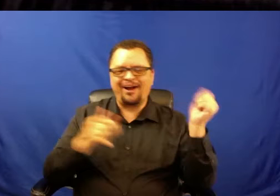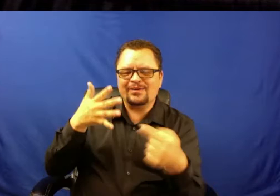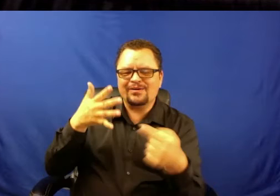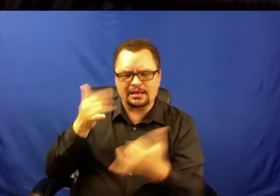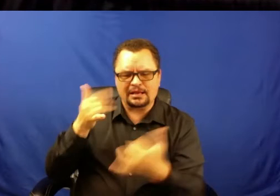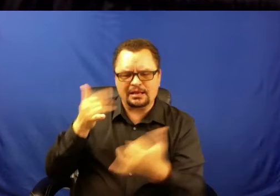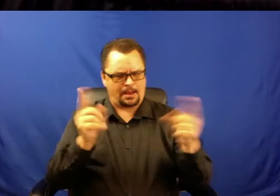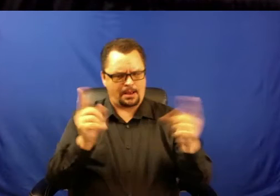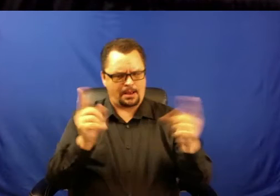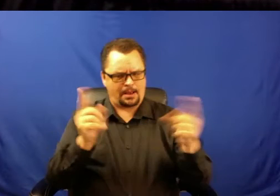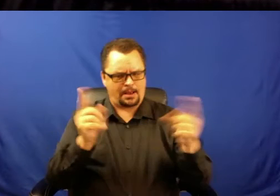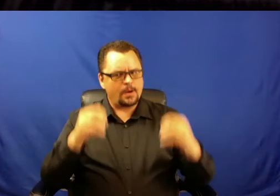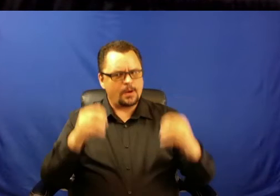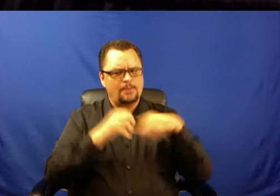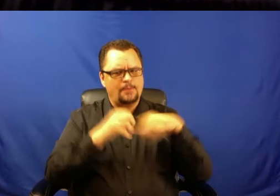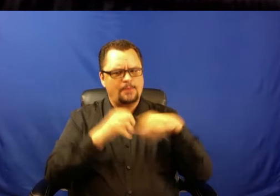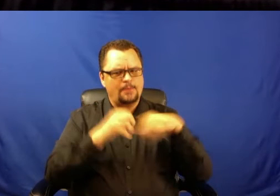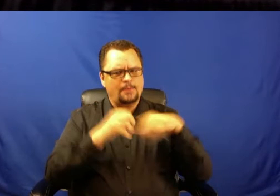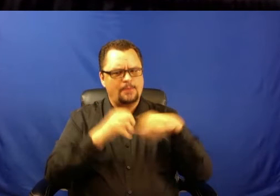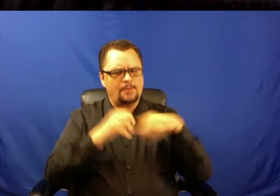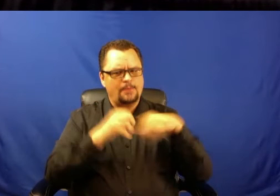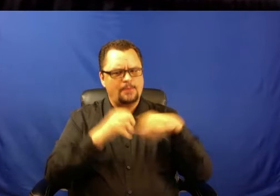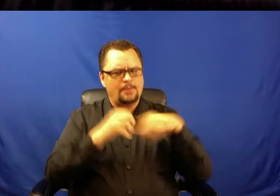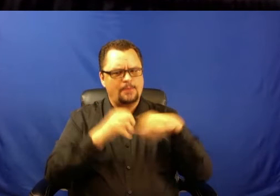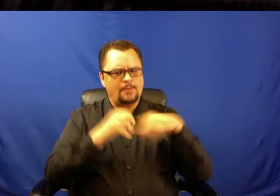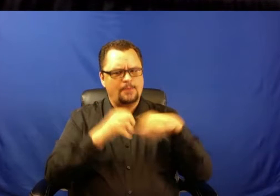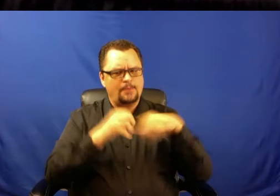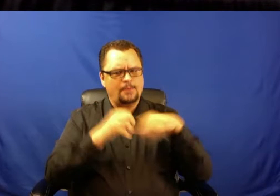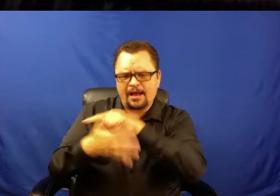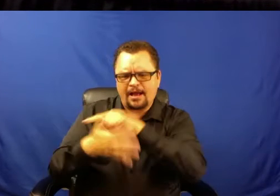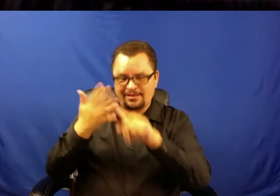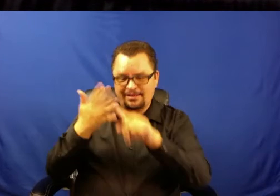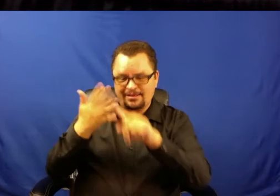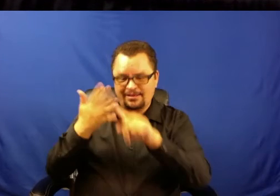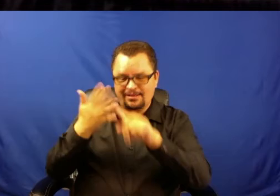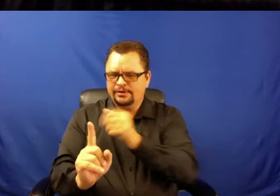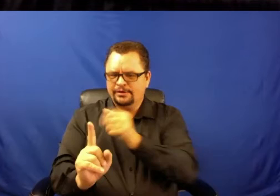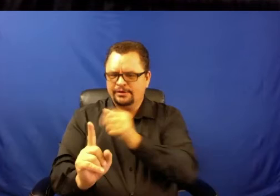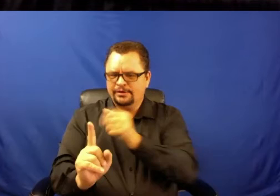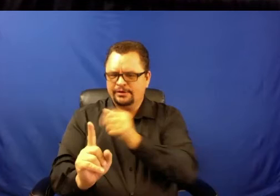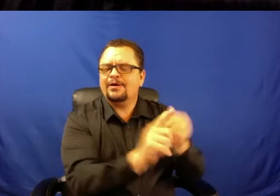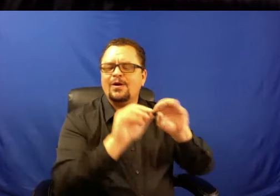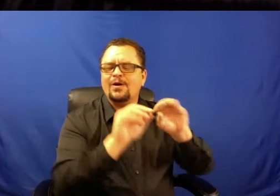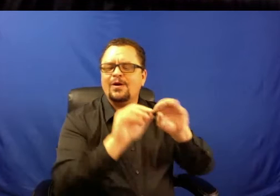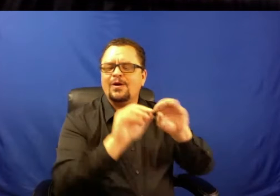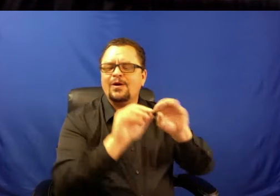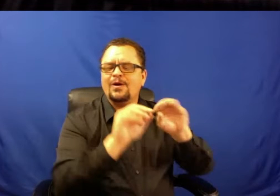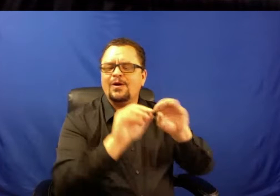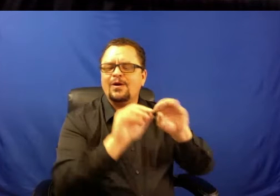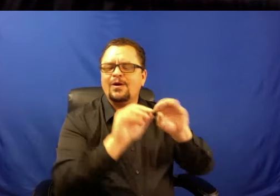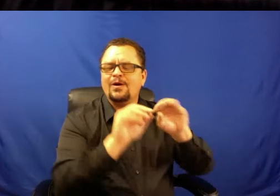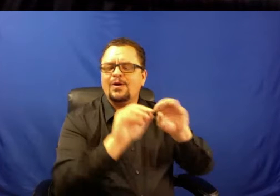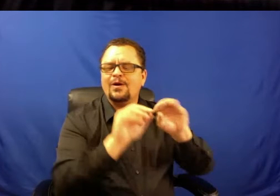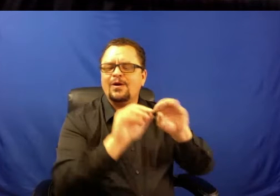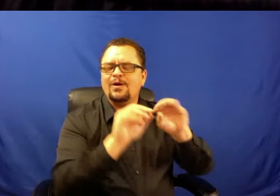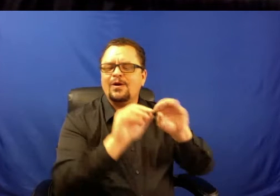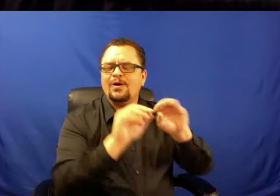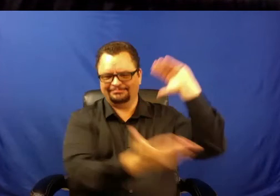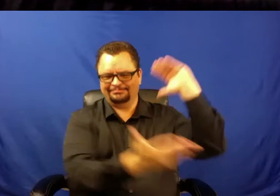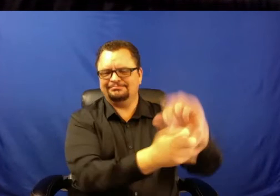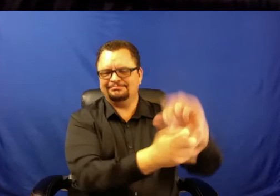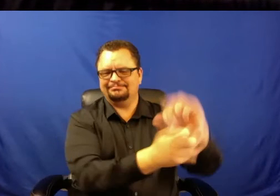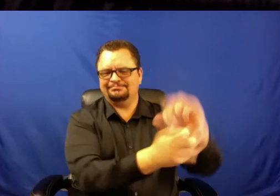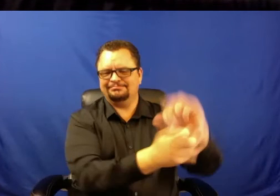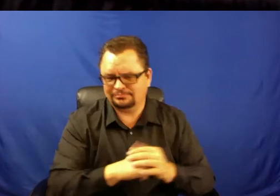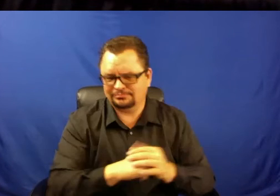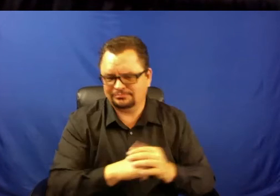and the community. So with that being said, we continue to work with our federal and state